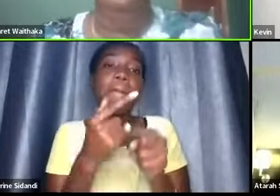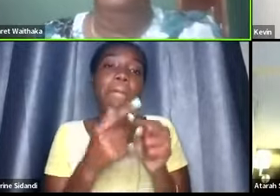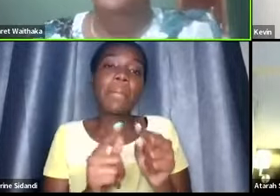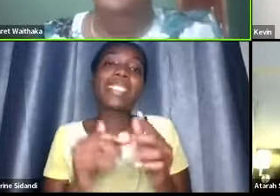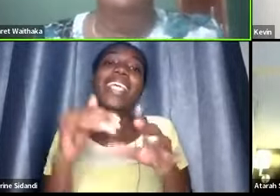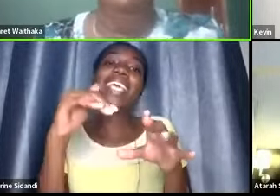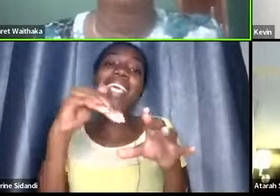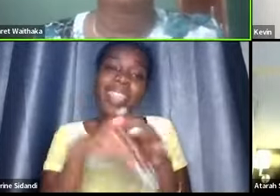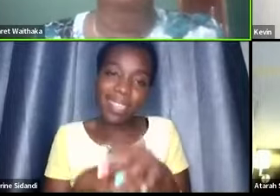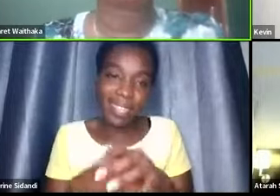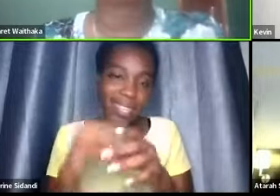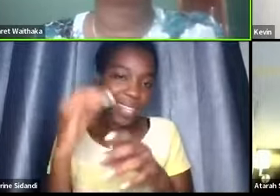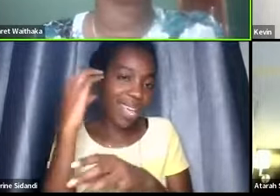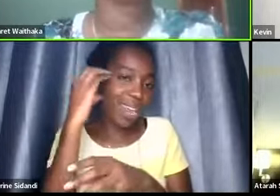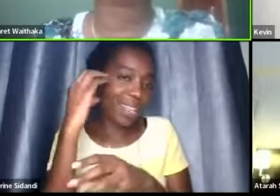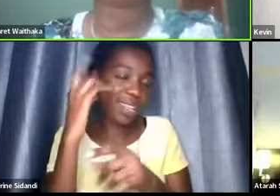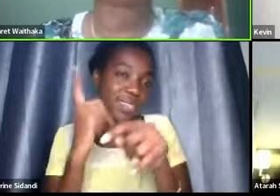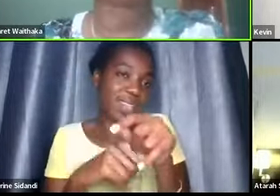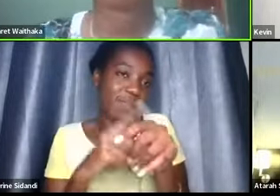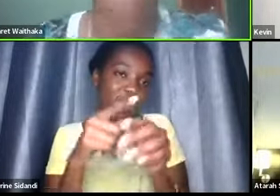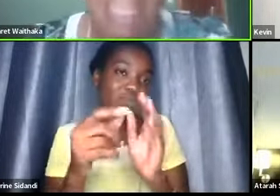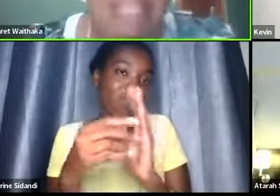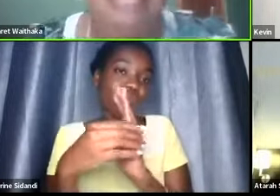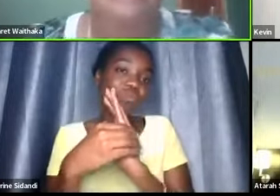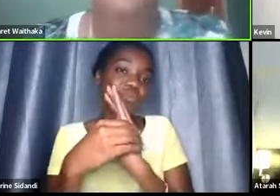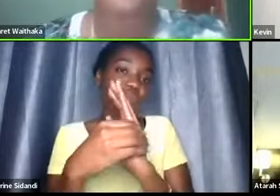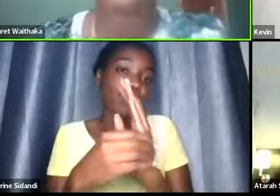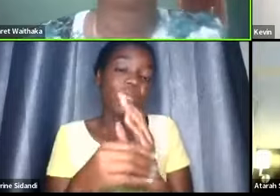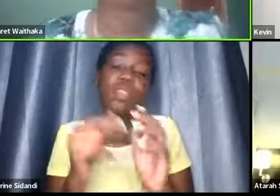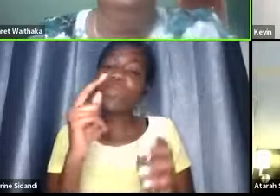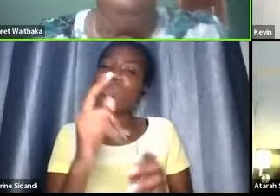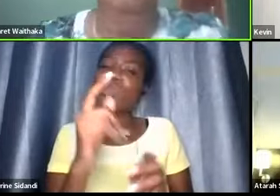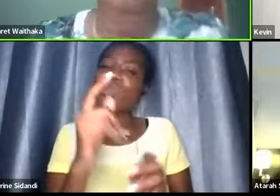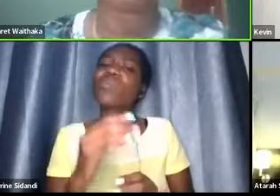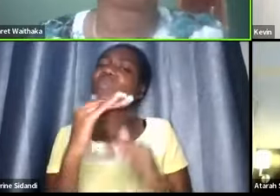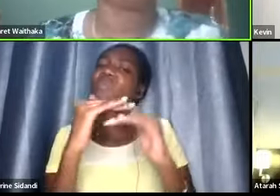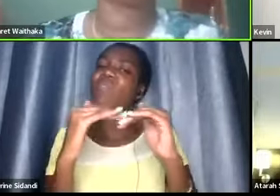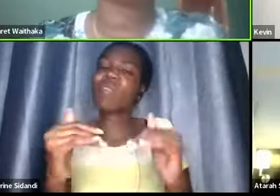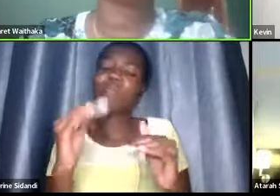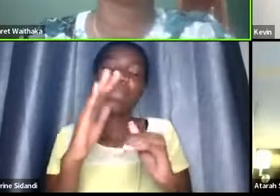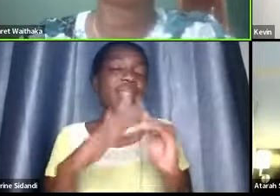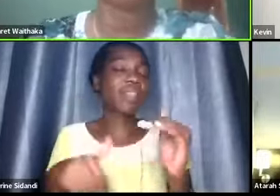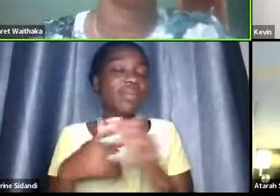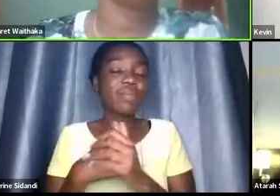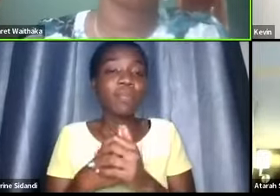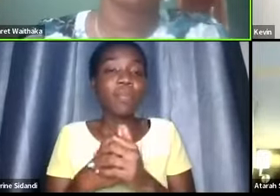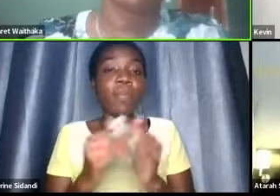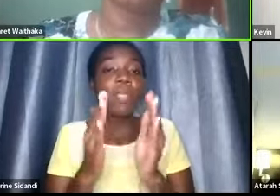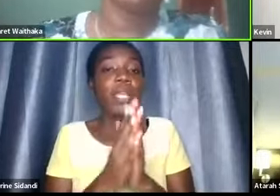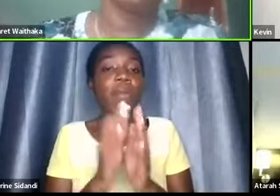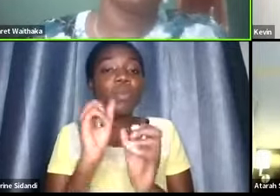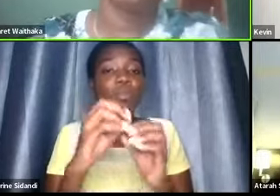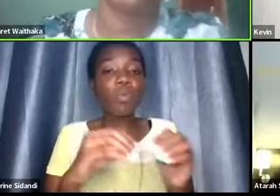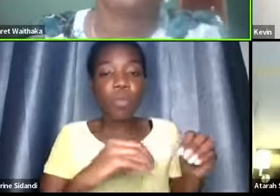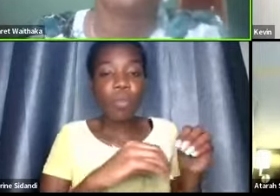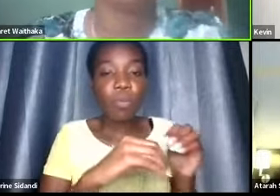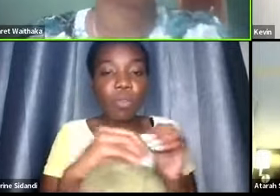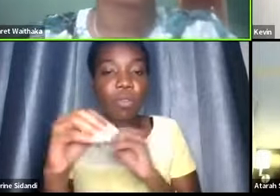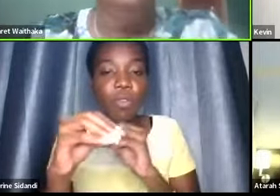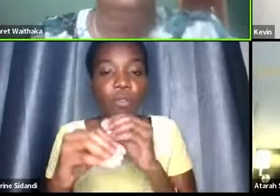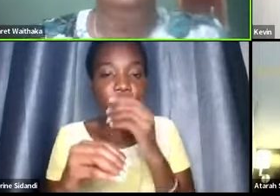career, when you are aligned, you are actually boundless. It is actually boundless. You can move as much as you